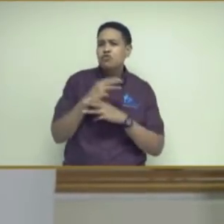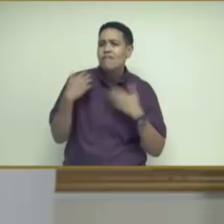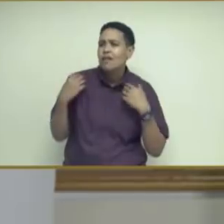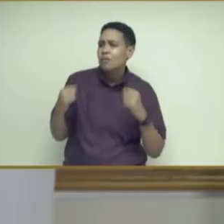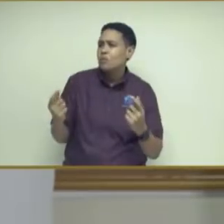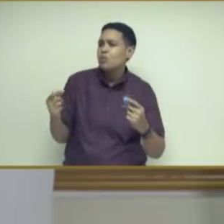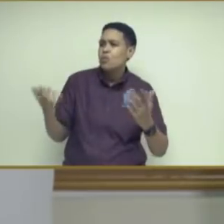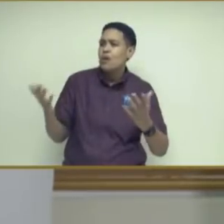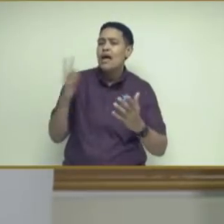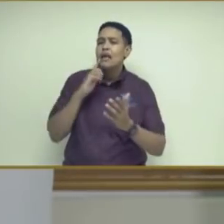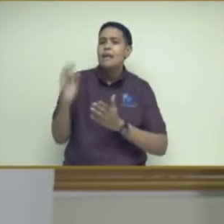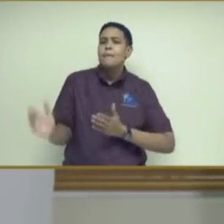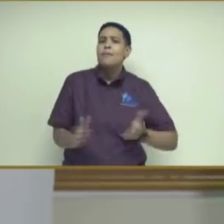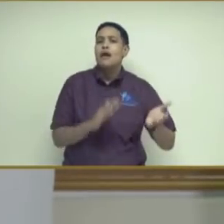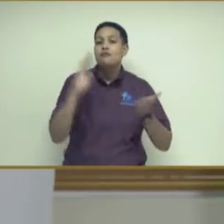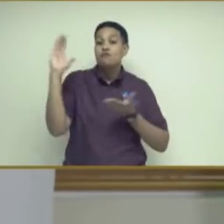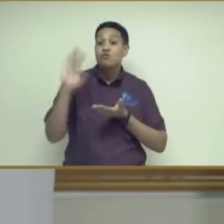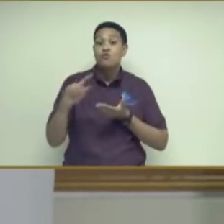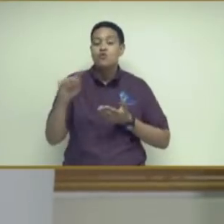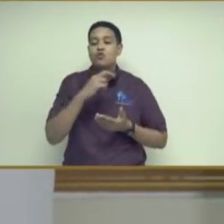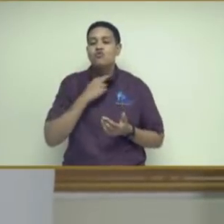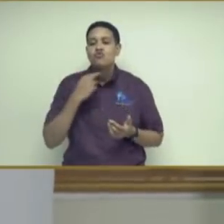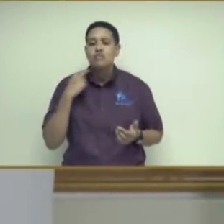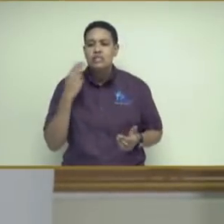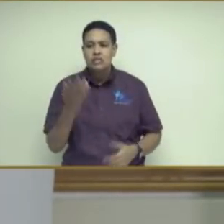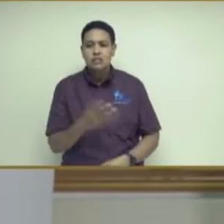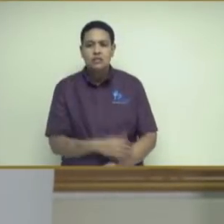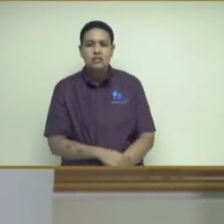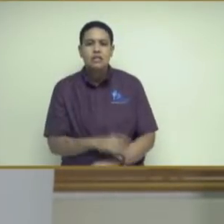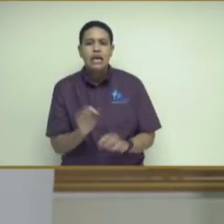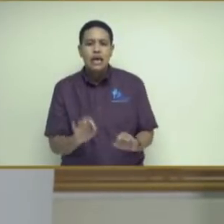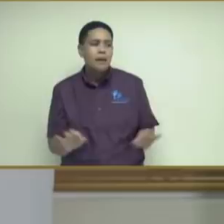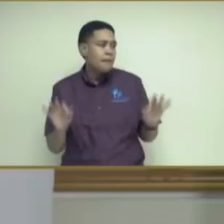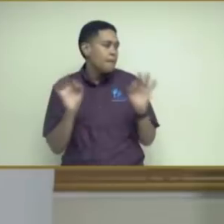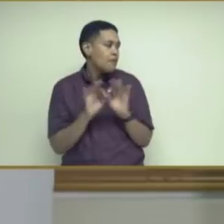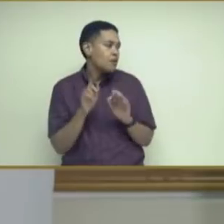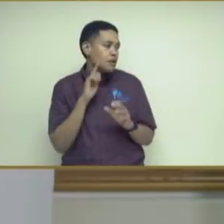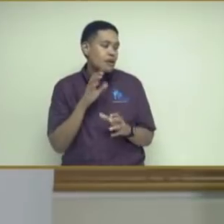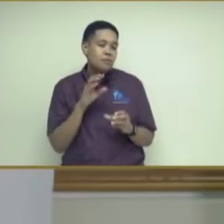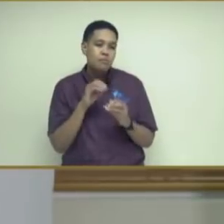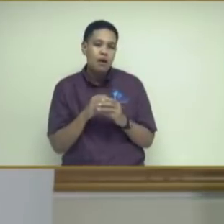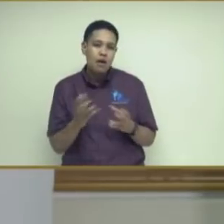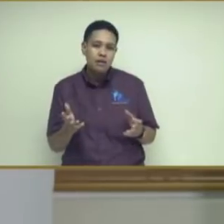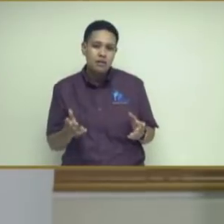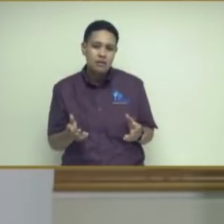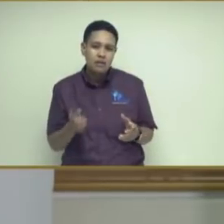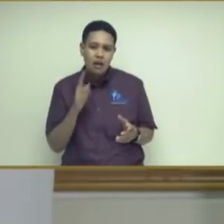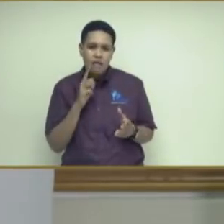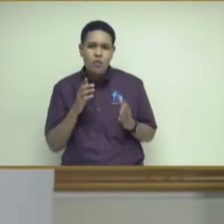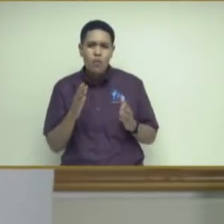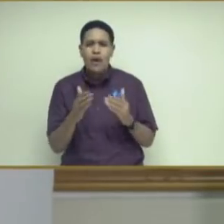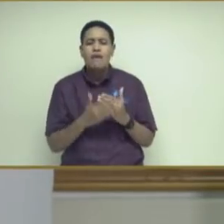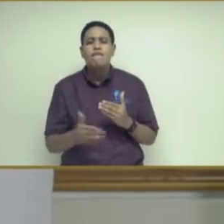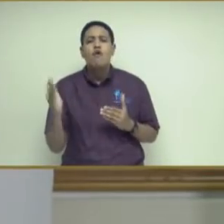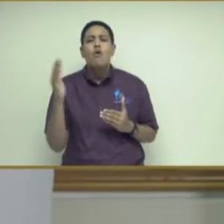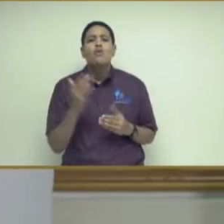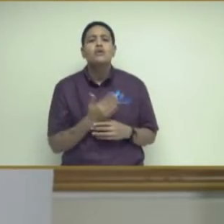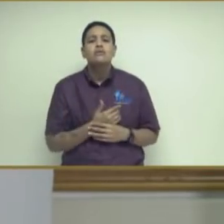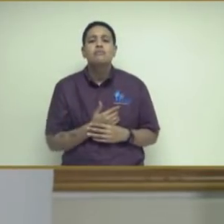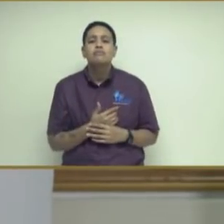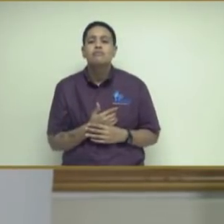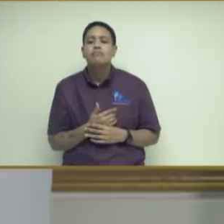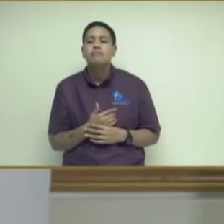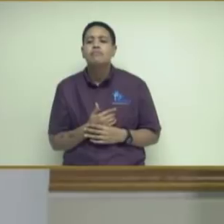to mitigate against those risks. So a very important part of the way forward.